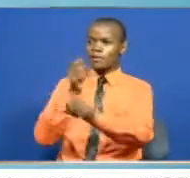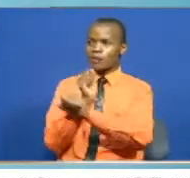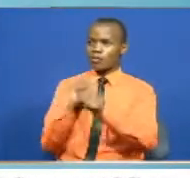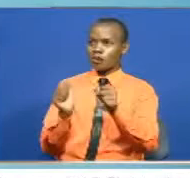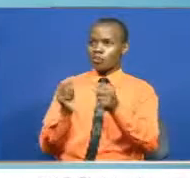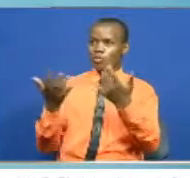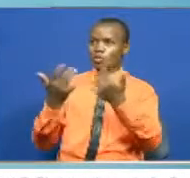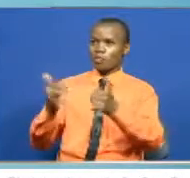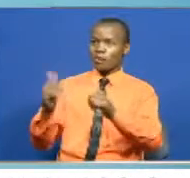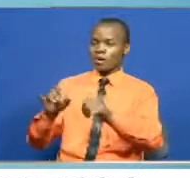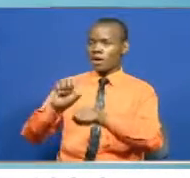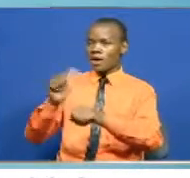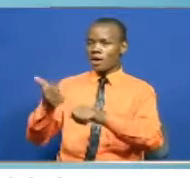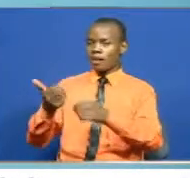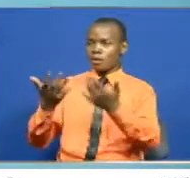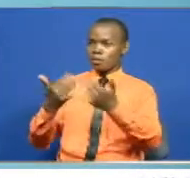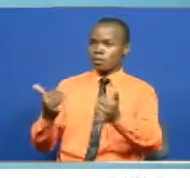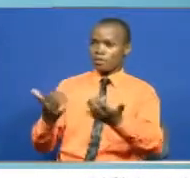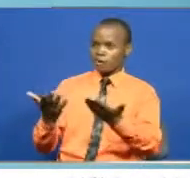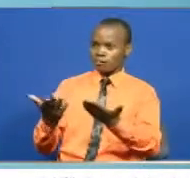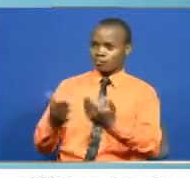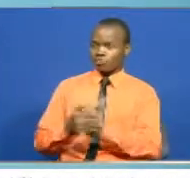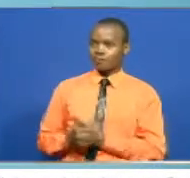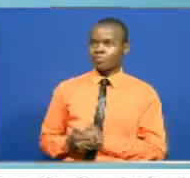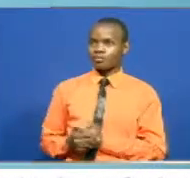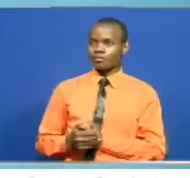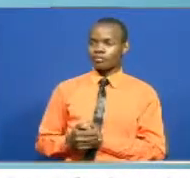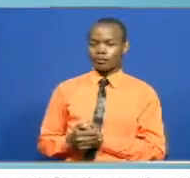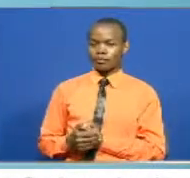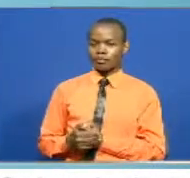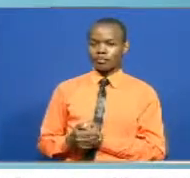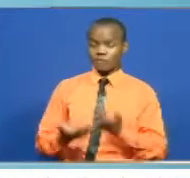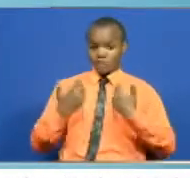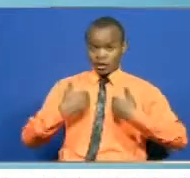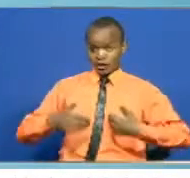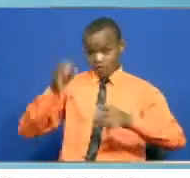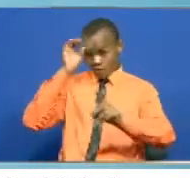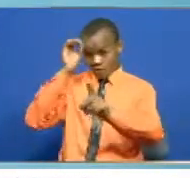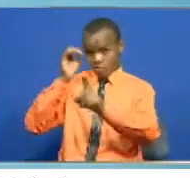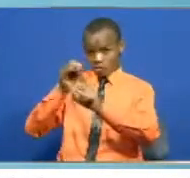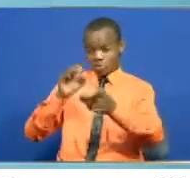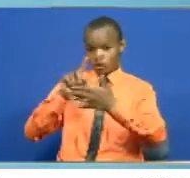like the rest of the game the way he wanted to. So from a player's perspective, I think.